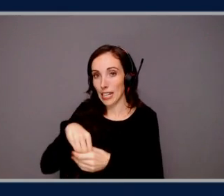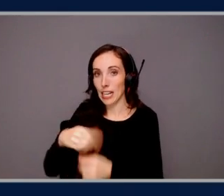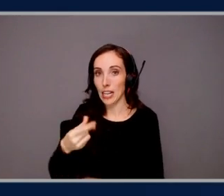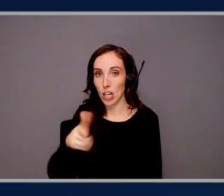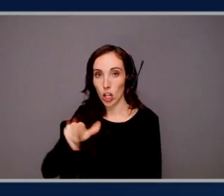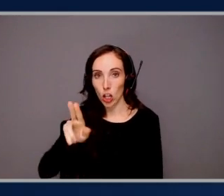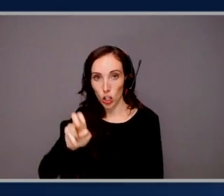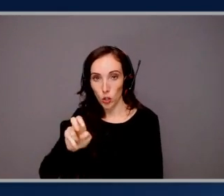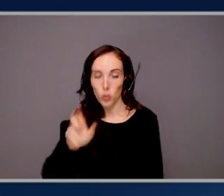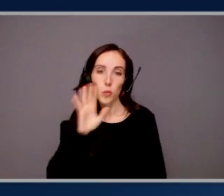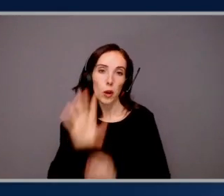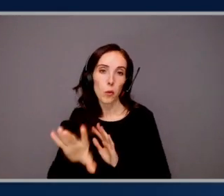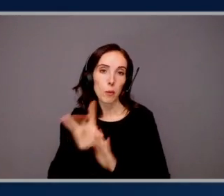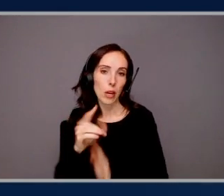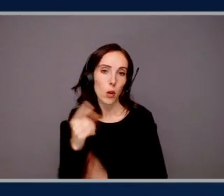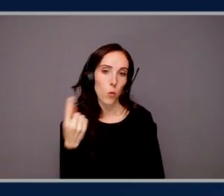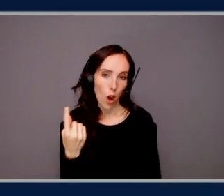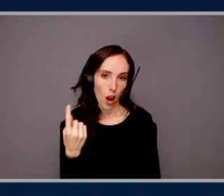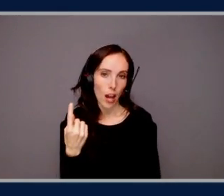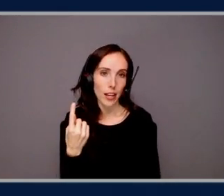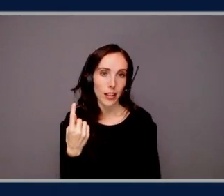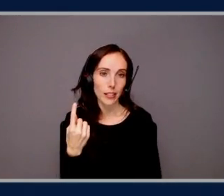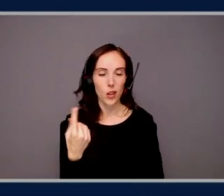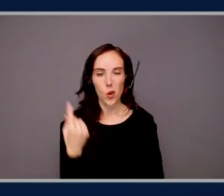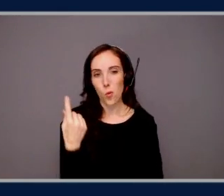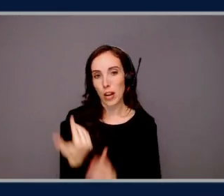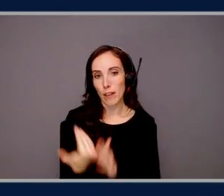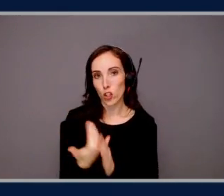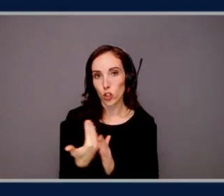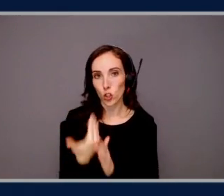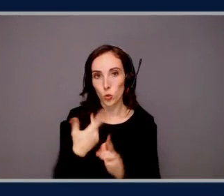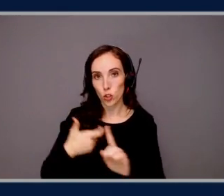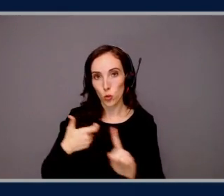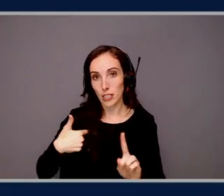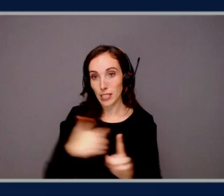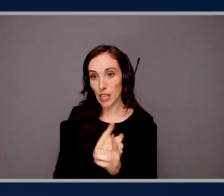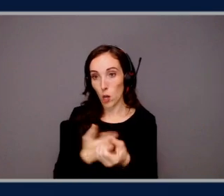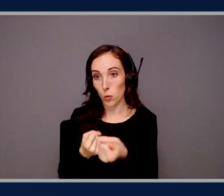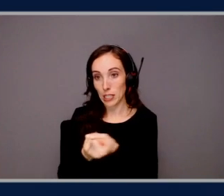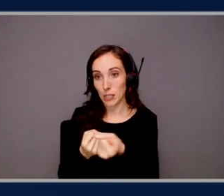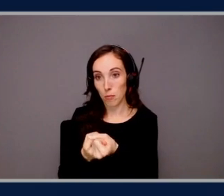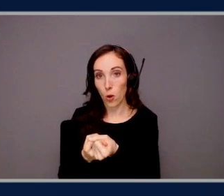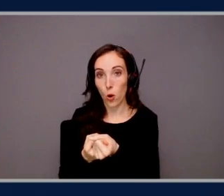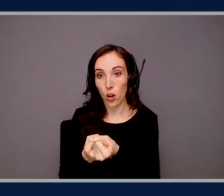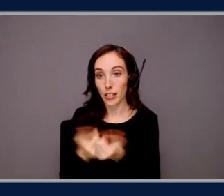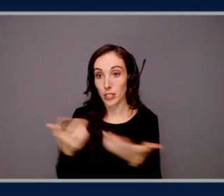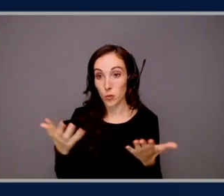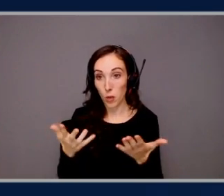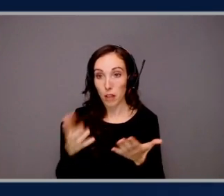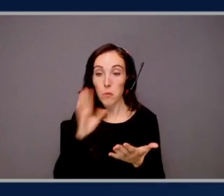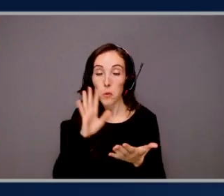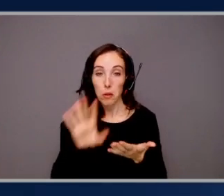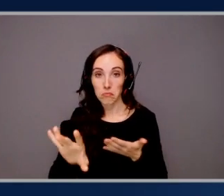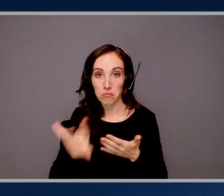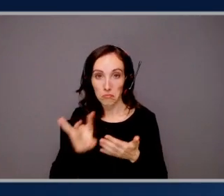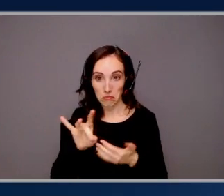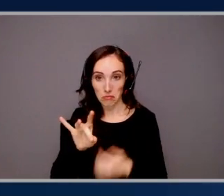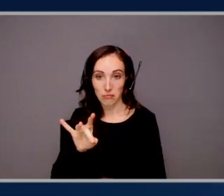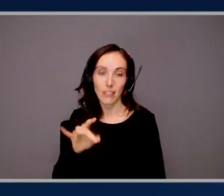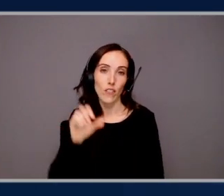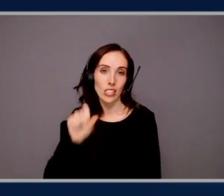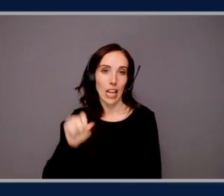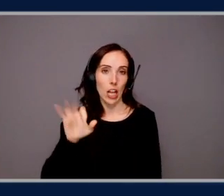going to pick one, in this case, one of the new sources that we support for zero-ETL. We're going to choose that, in this case,